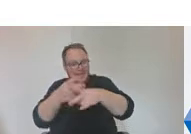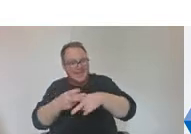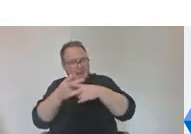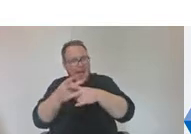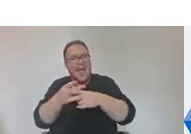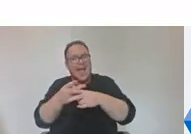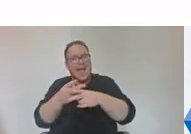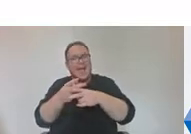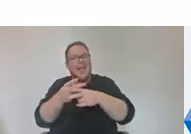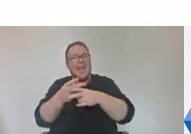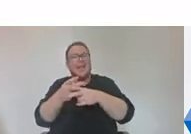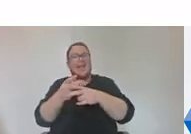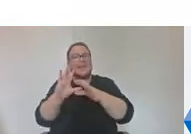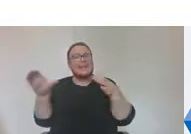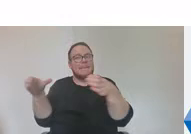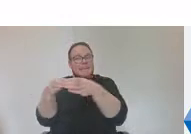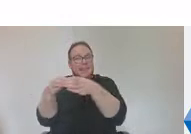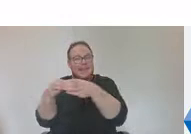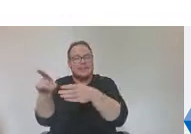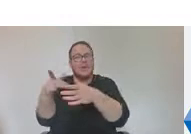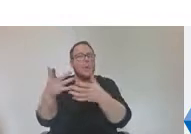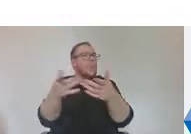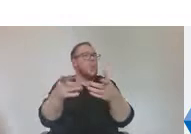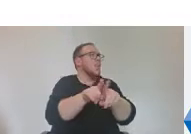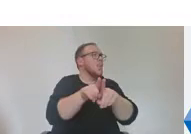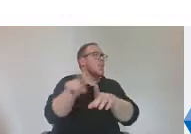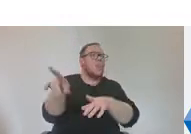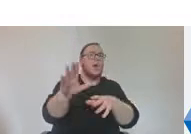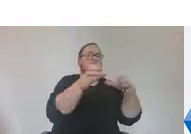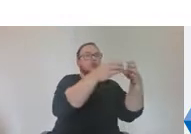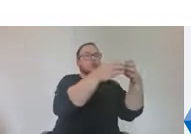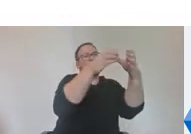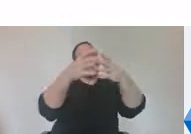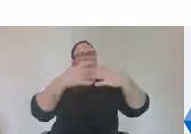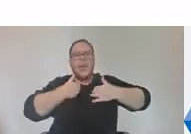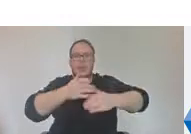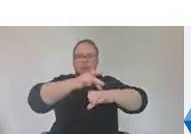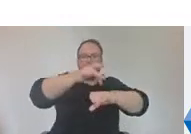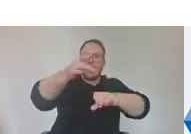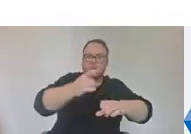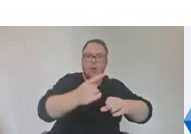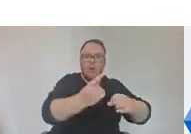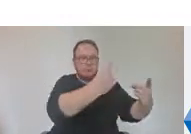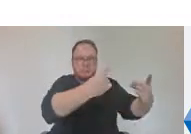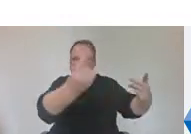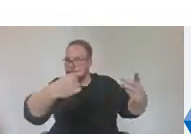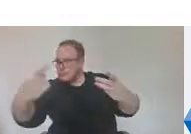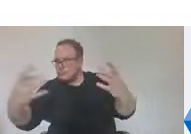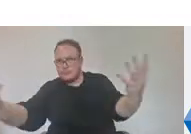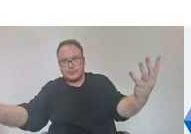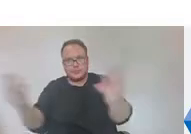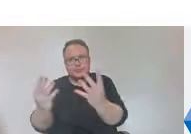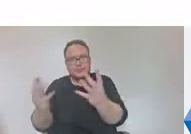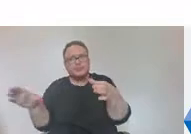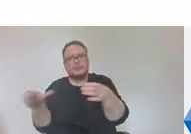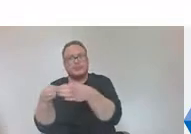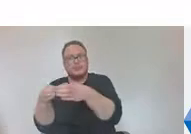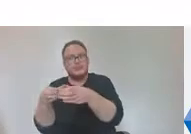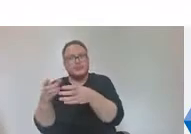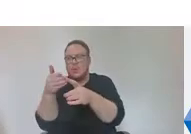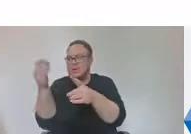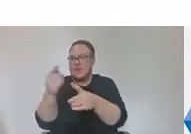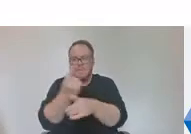is groups of health and care professionals coming together to work through the problems that we've identified. That then works with